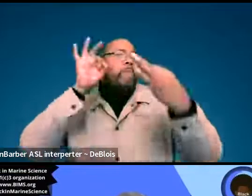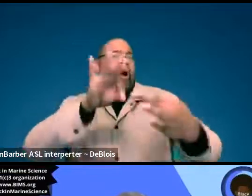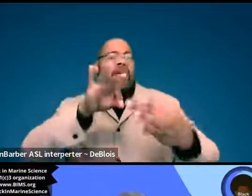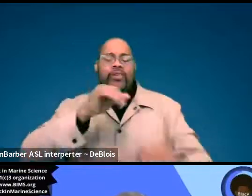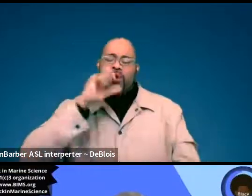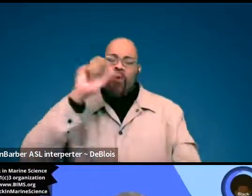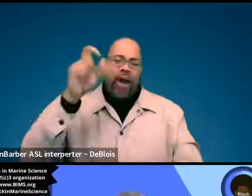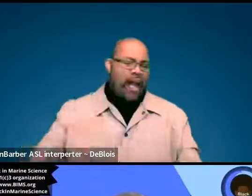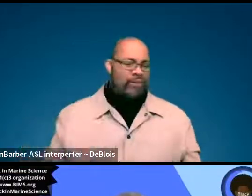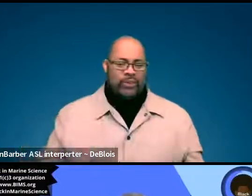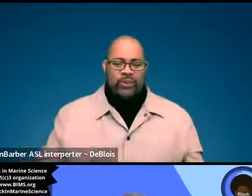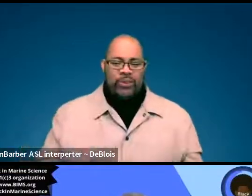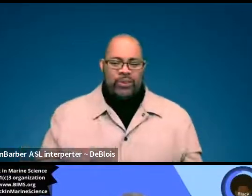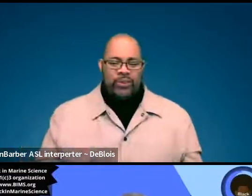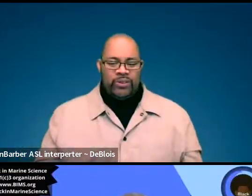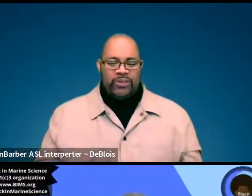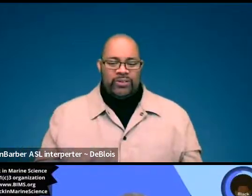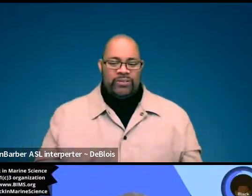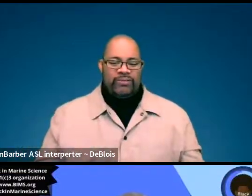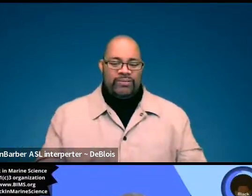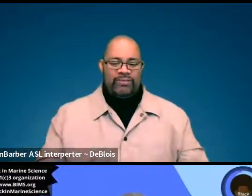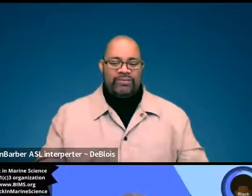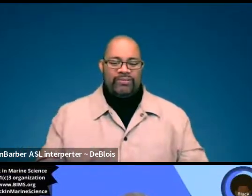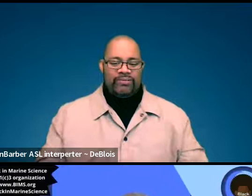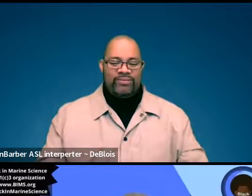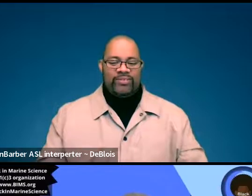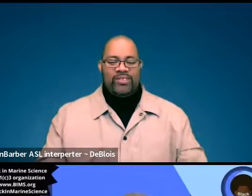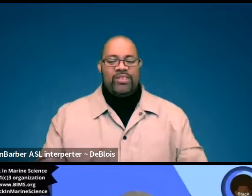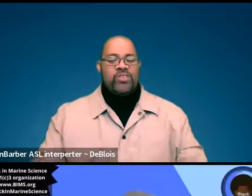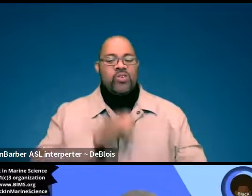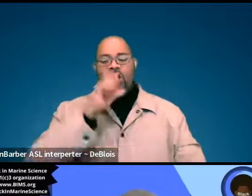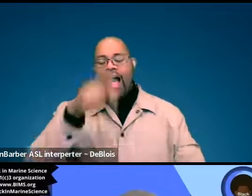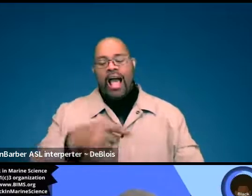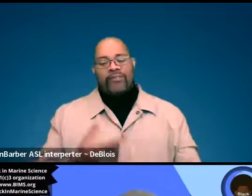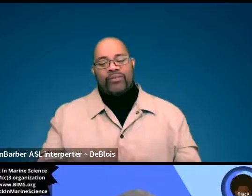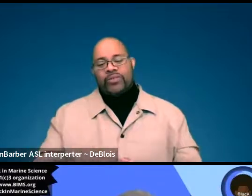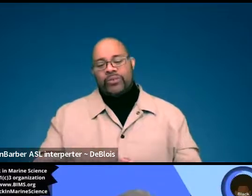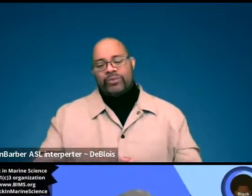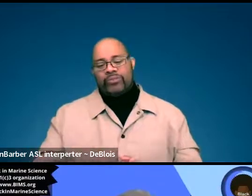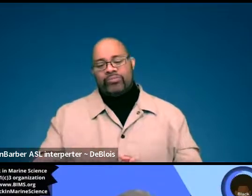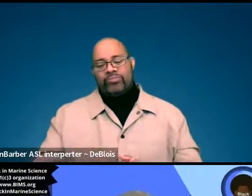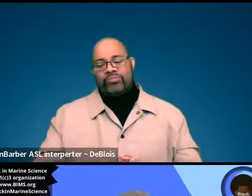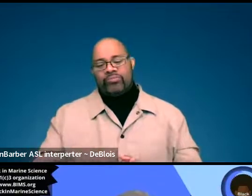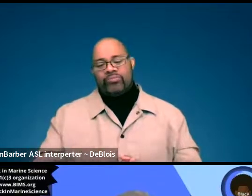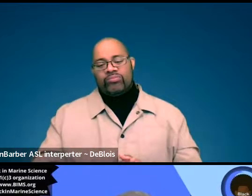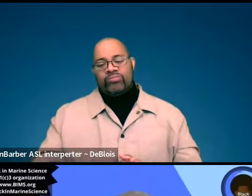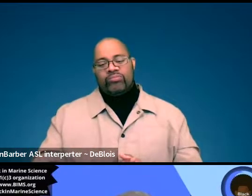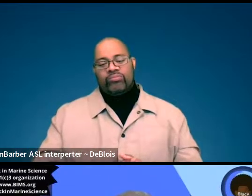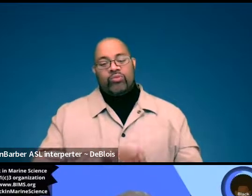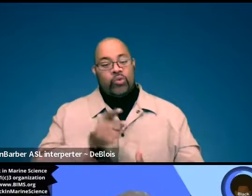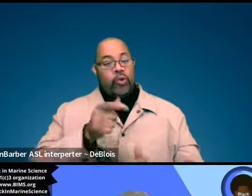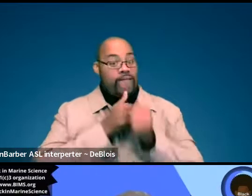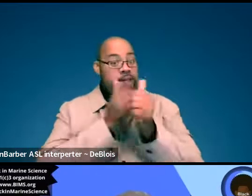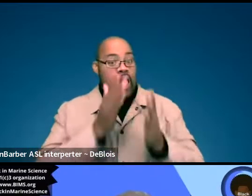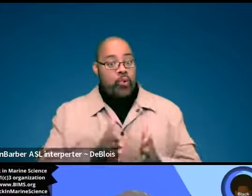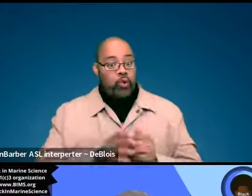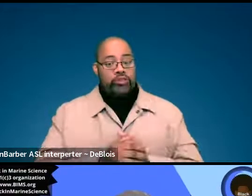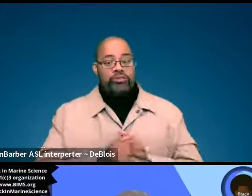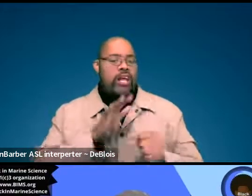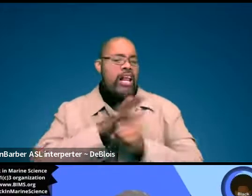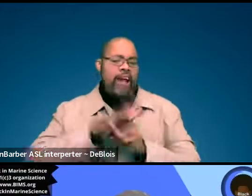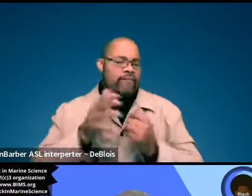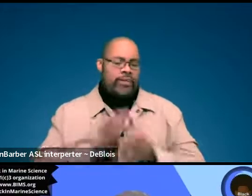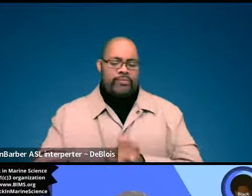to be Patagonia out here. You don't have, your followers is